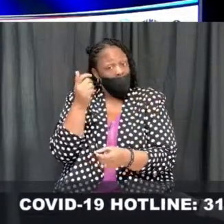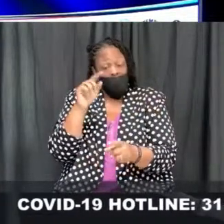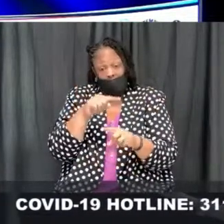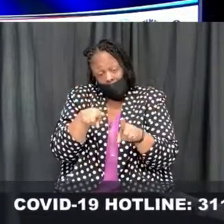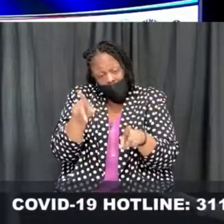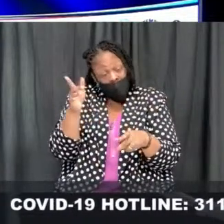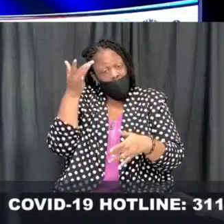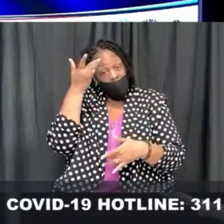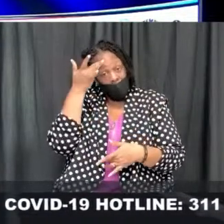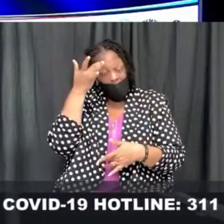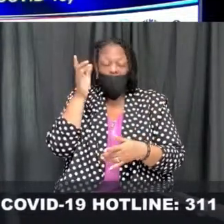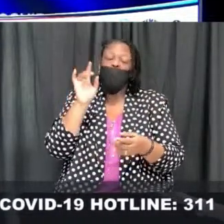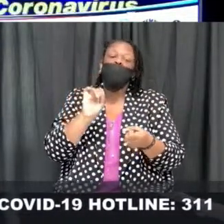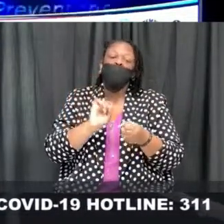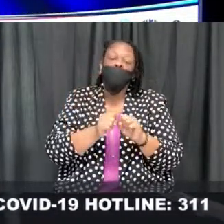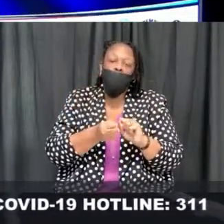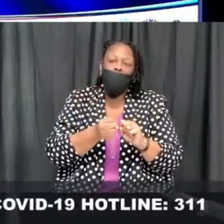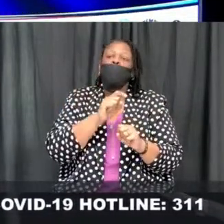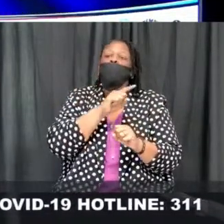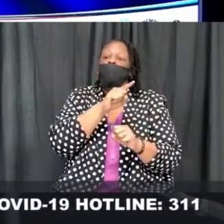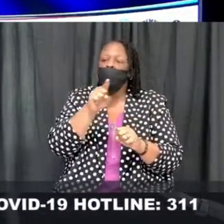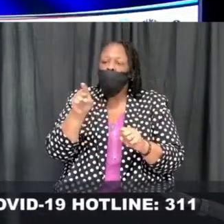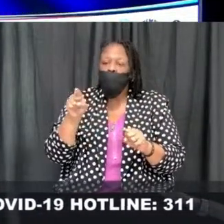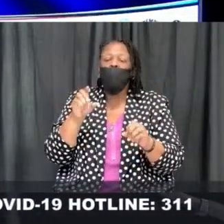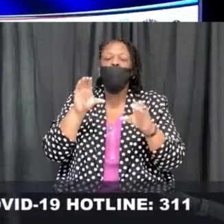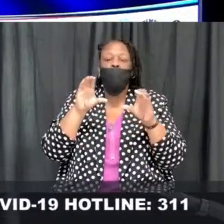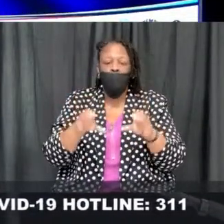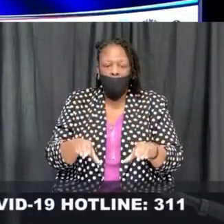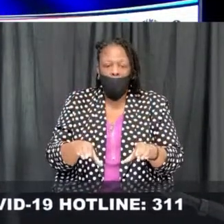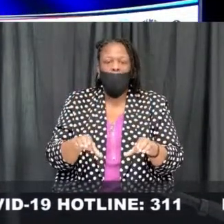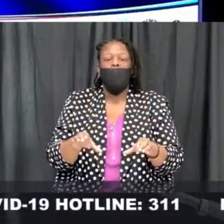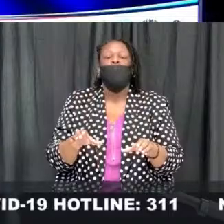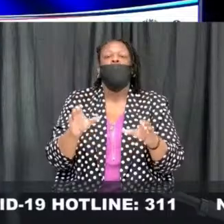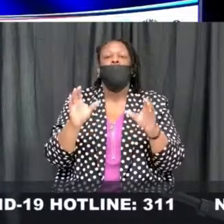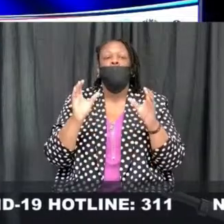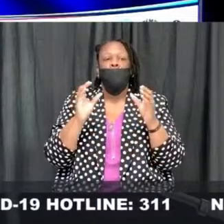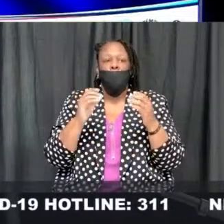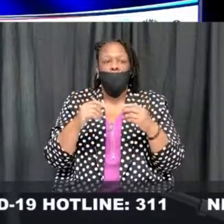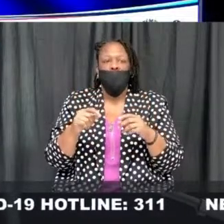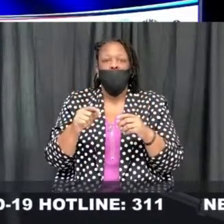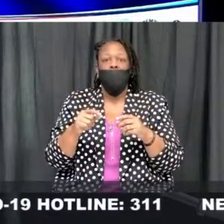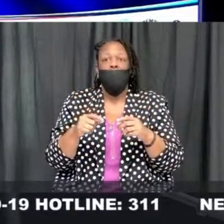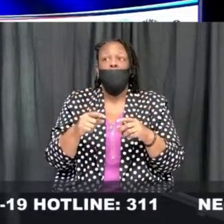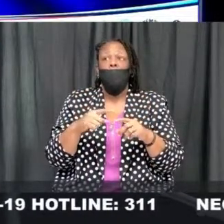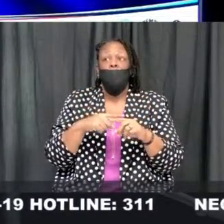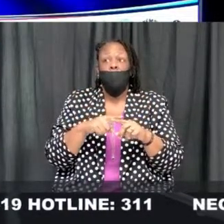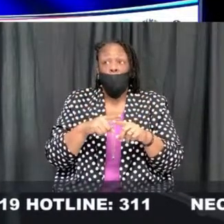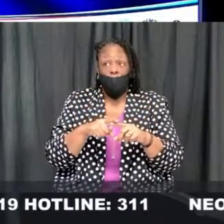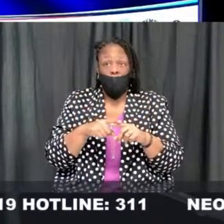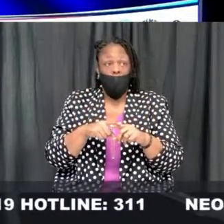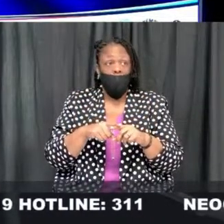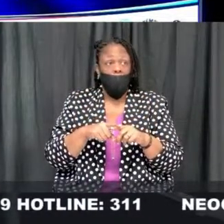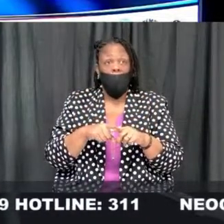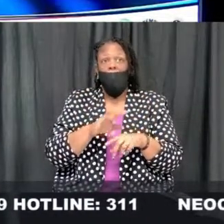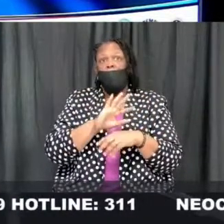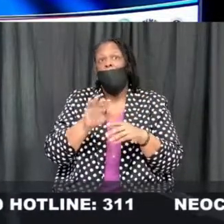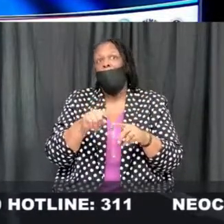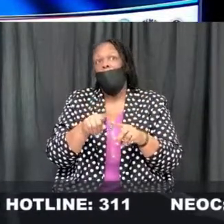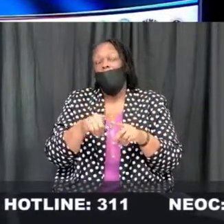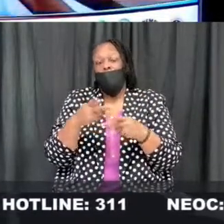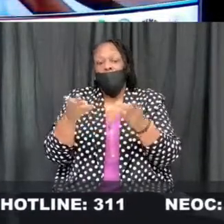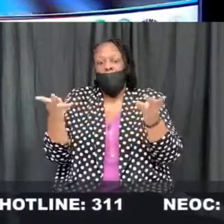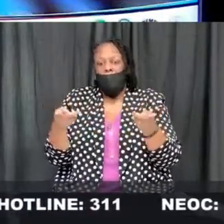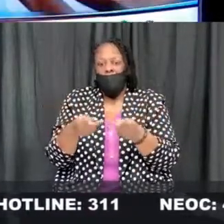immunity, family immunity, societal immunity, carnival immunity, music festival